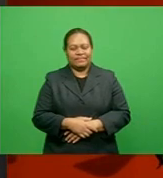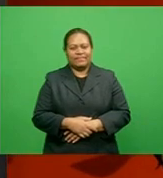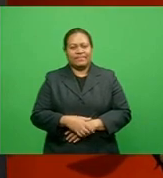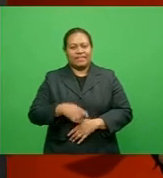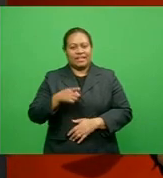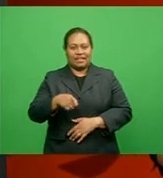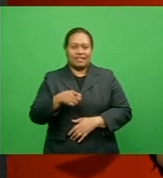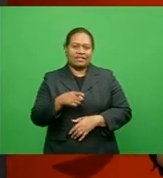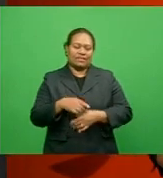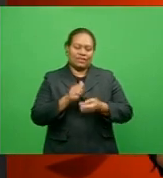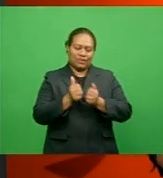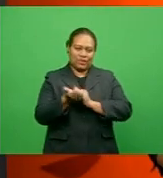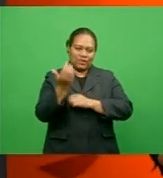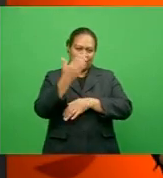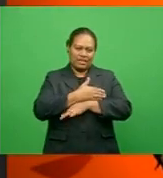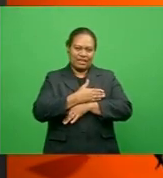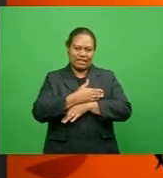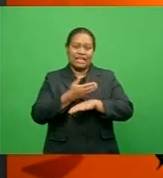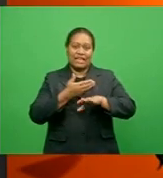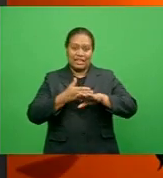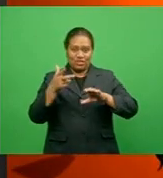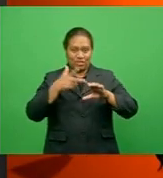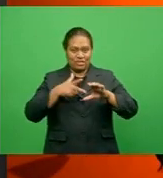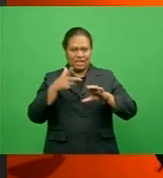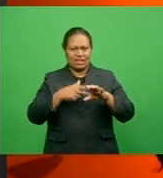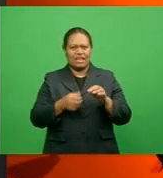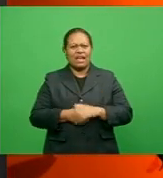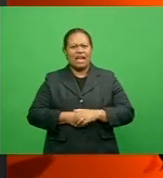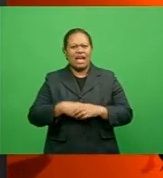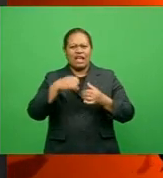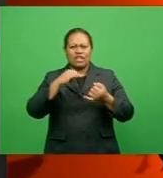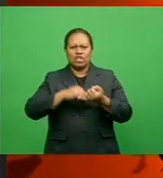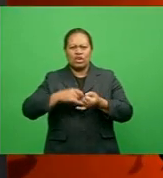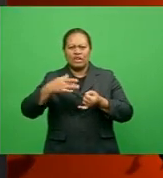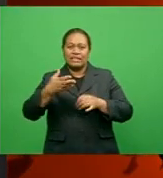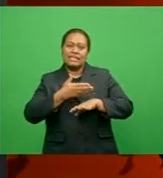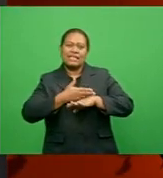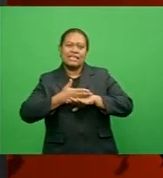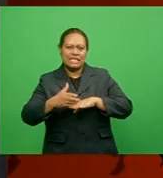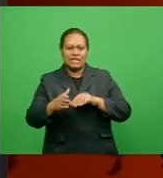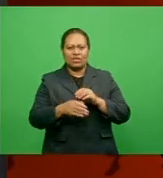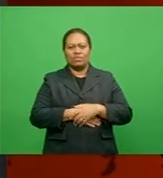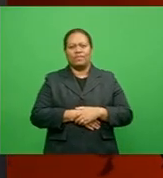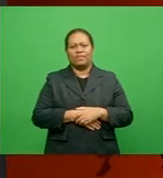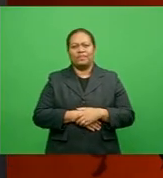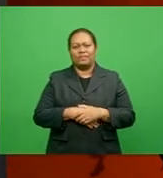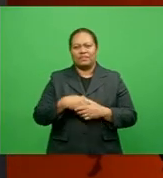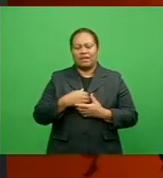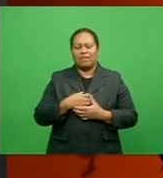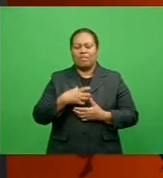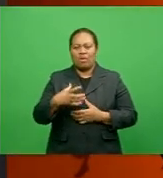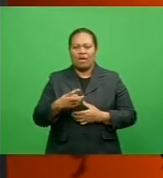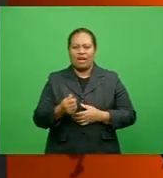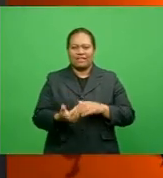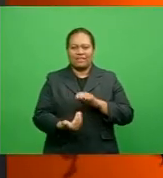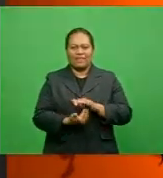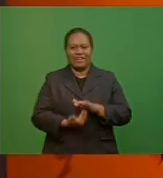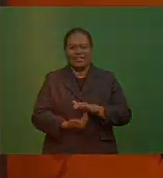That's it from Sports Tonight. Coming up in new media, check out Sony's newest Xperia range. This and more after the